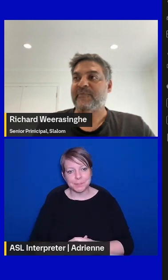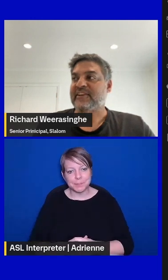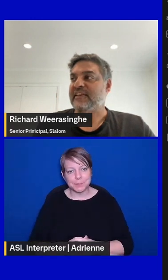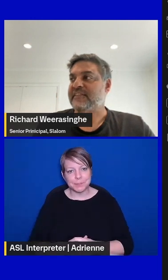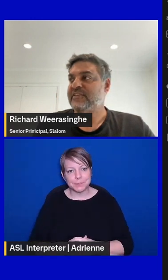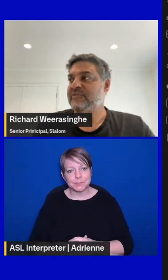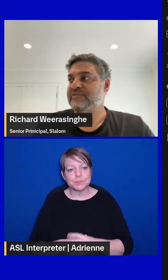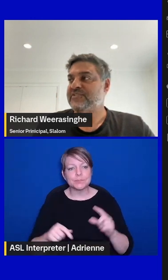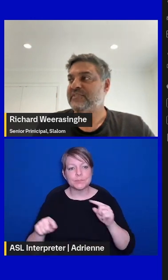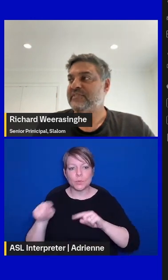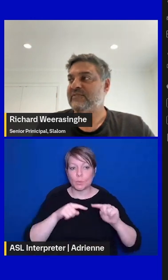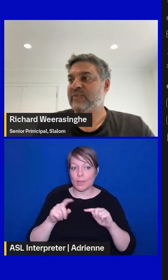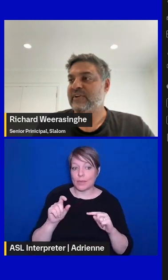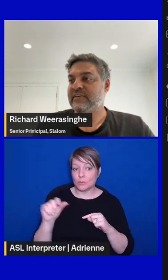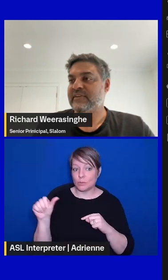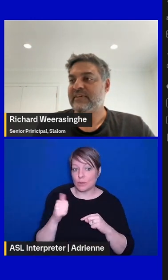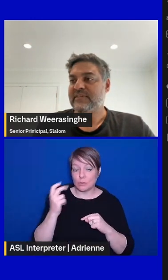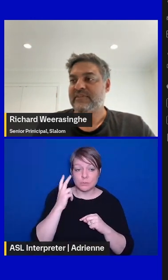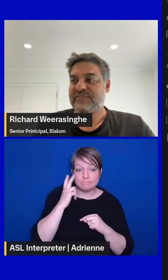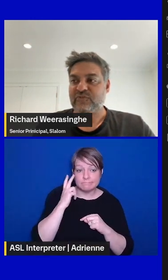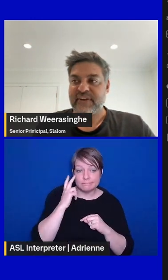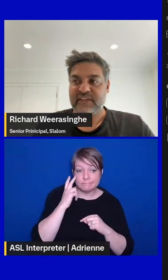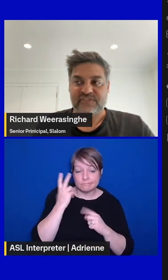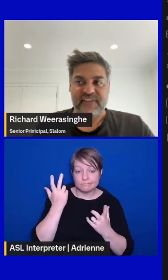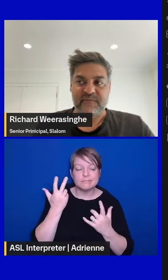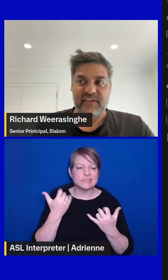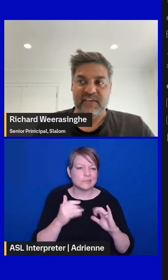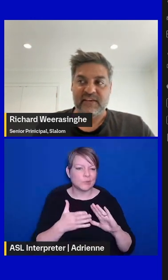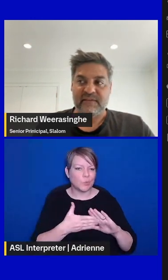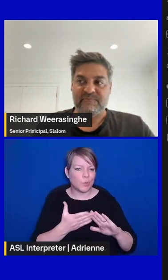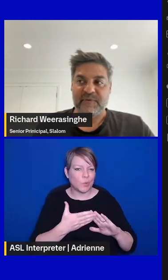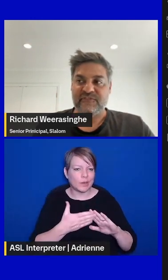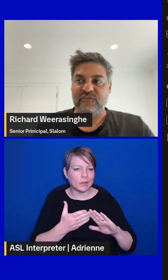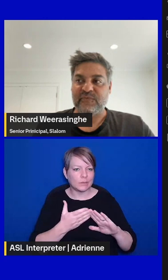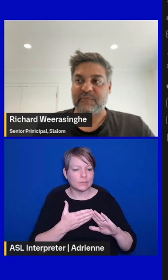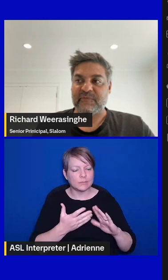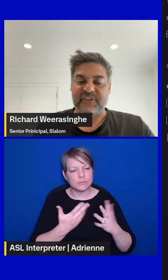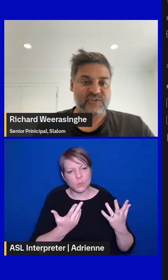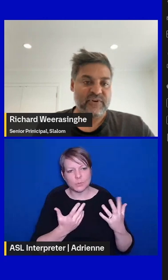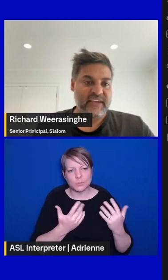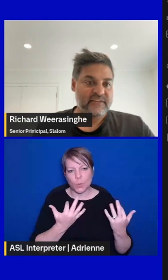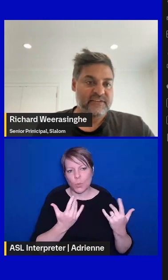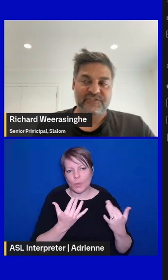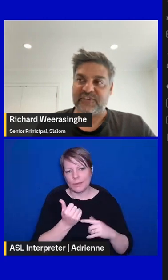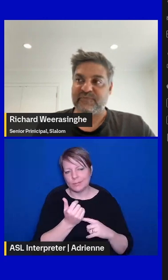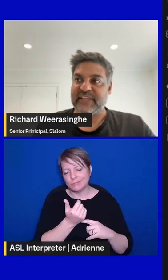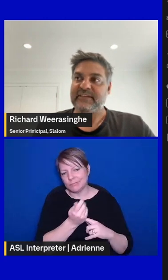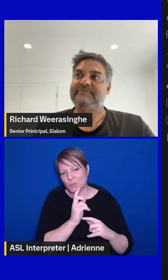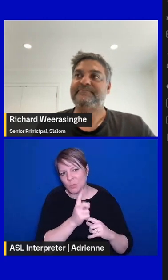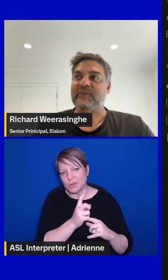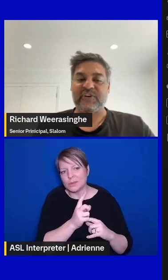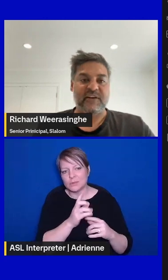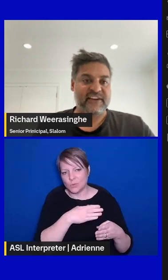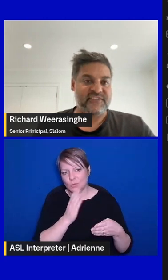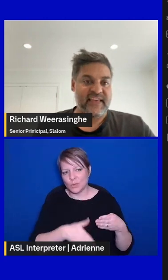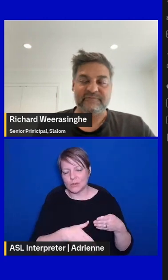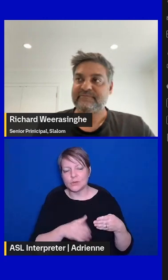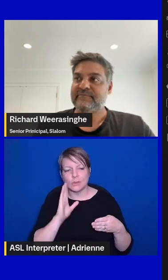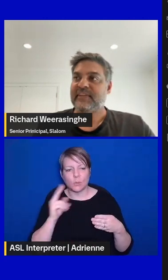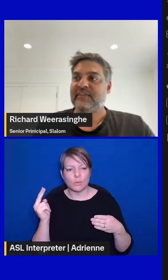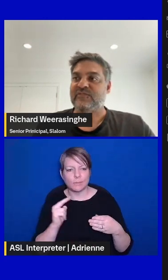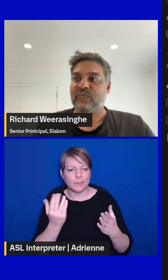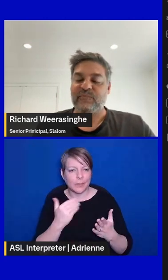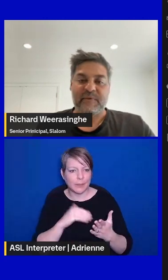If we go back to the other terminal session, let's have a quick look. Still running, so that'll be maybe a couple of minutes away to complete, and we'll come back to